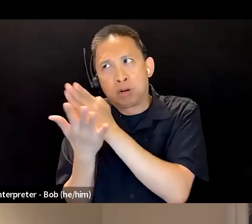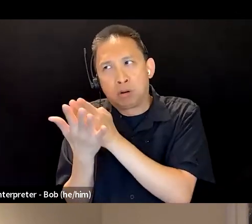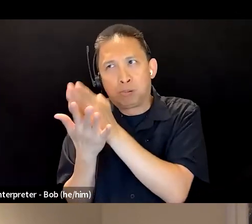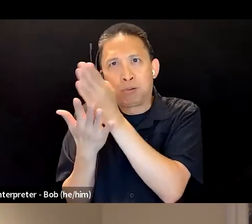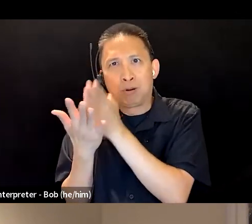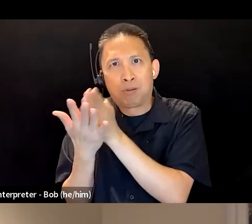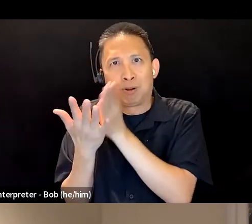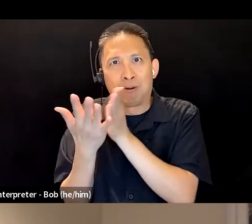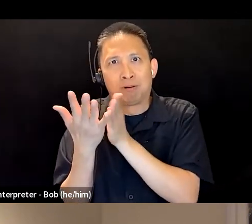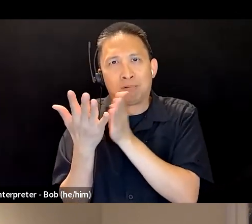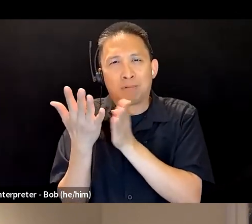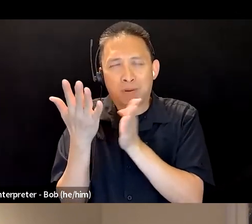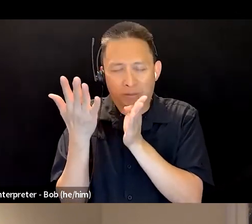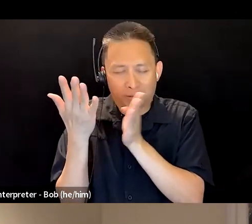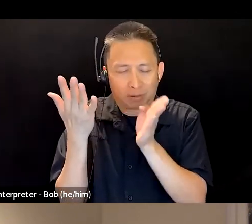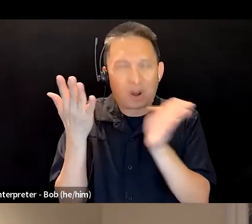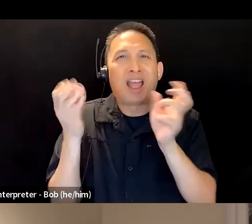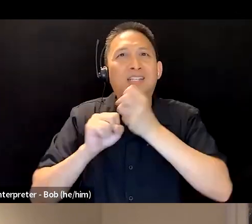because,